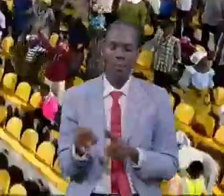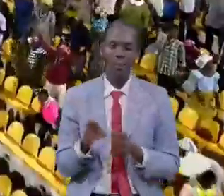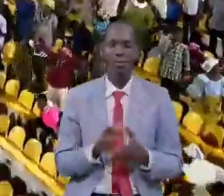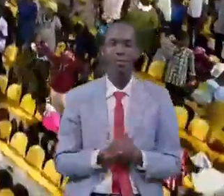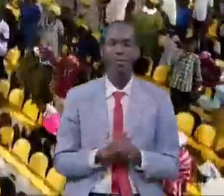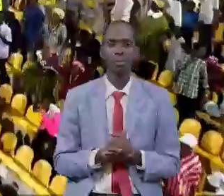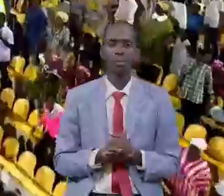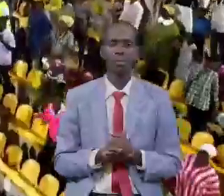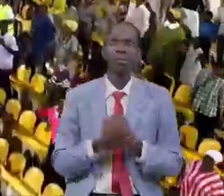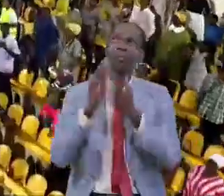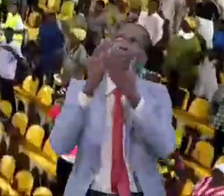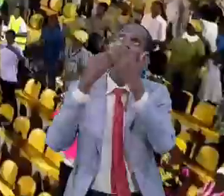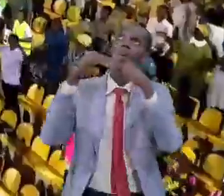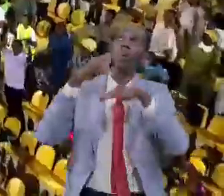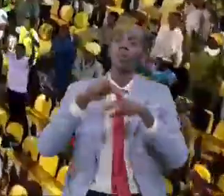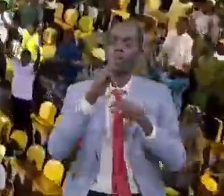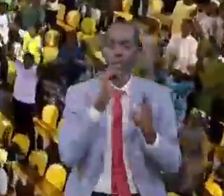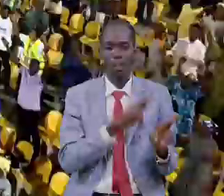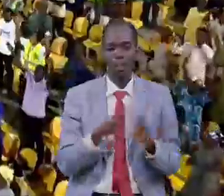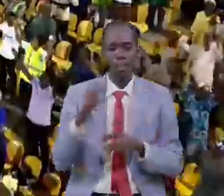Heaven is ready for you.